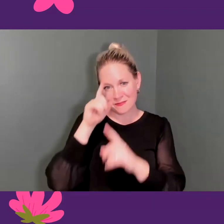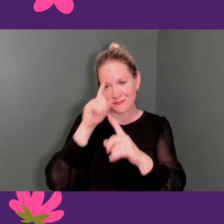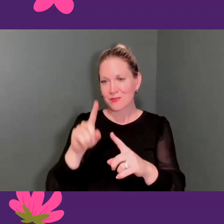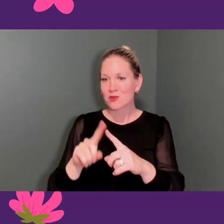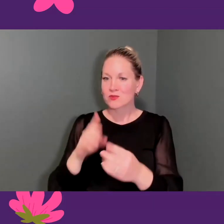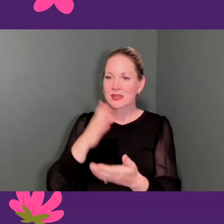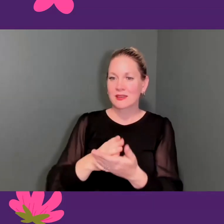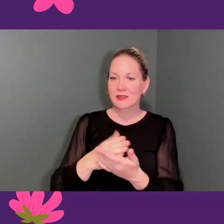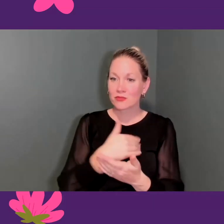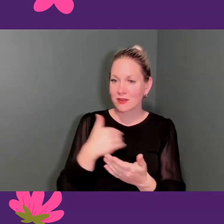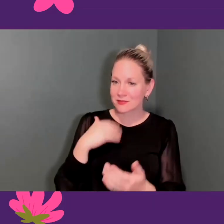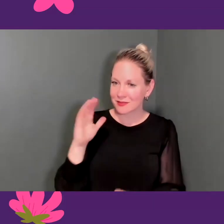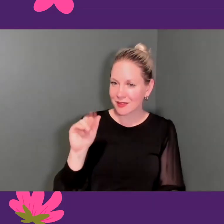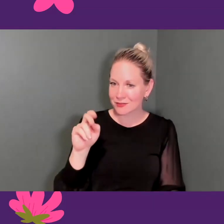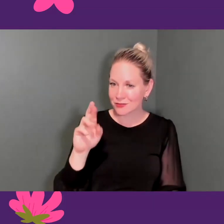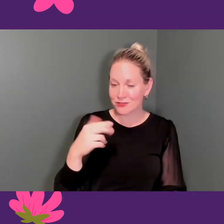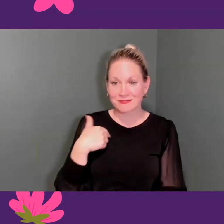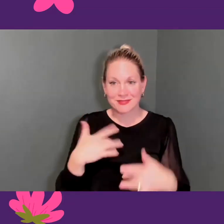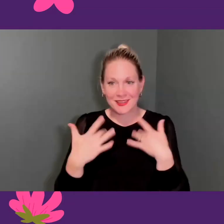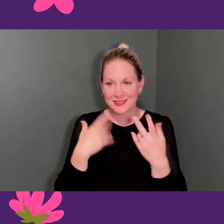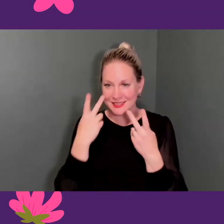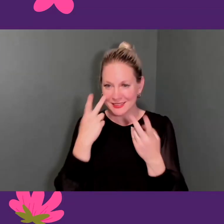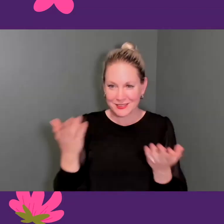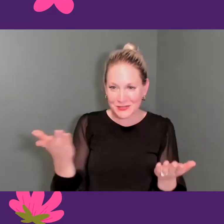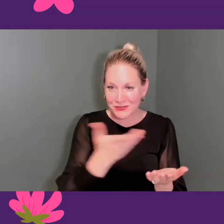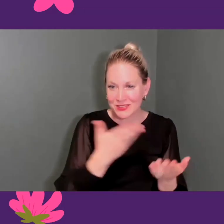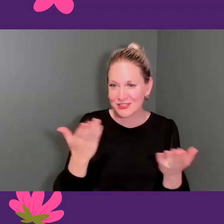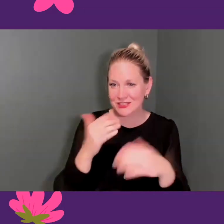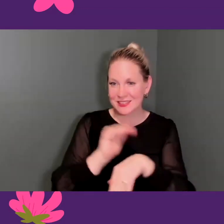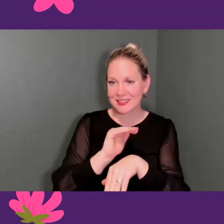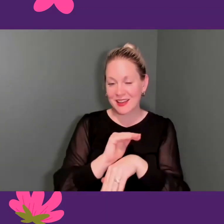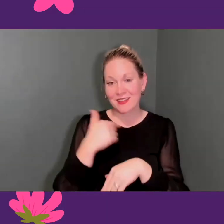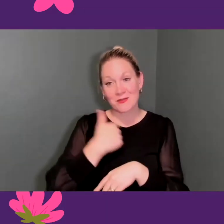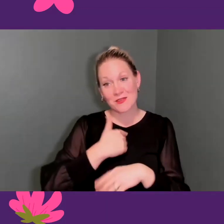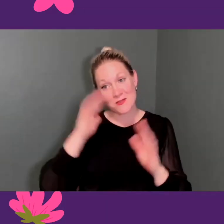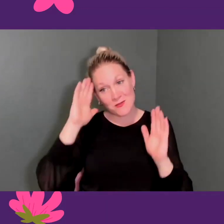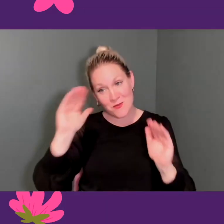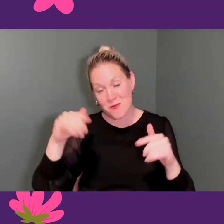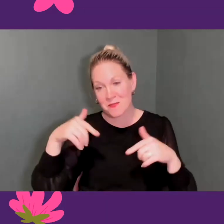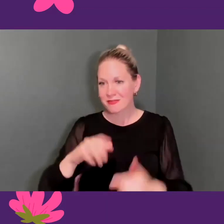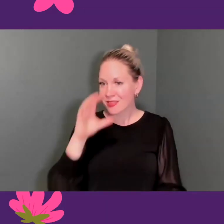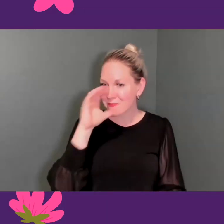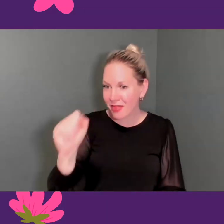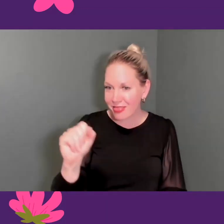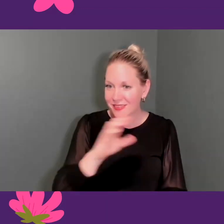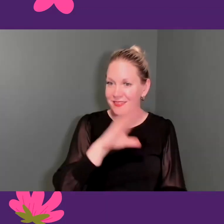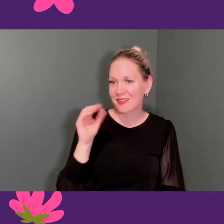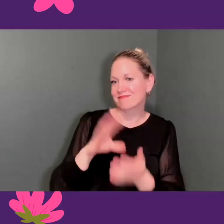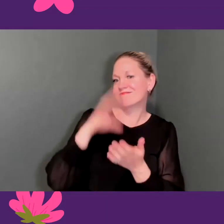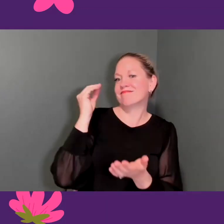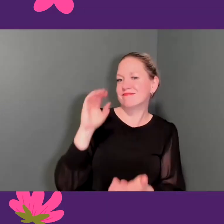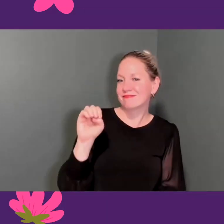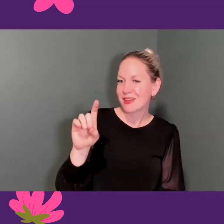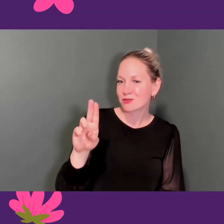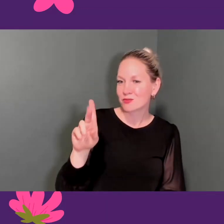us tonight for what will be, what we hope, a compelling and educational program.